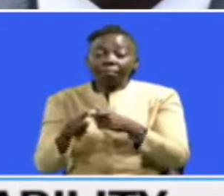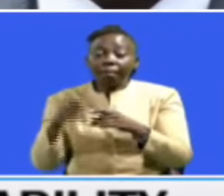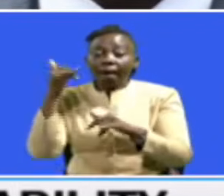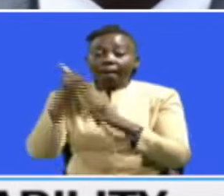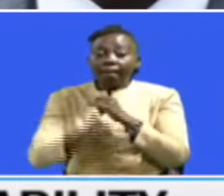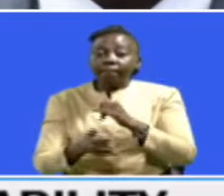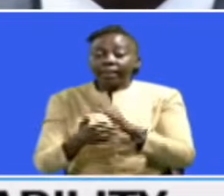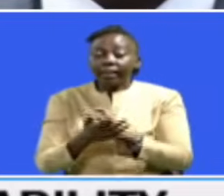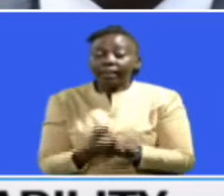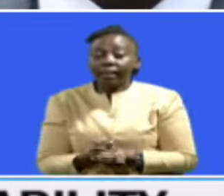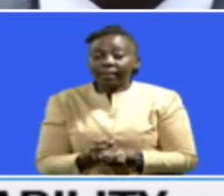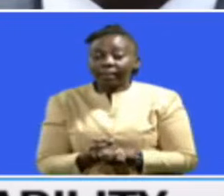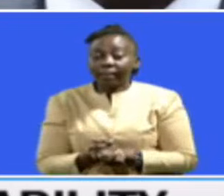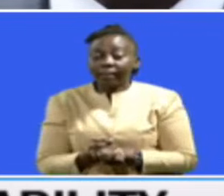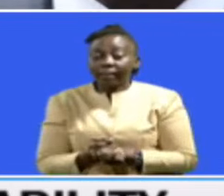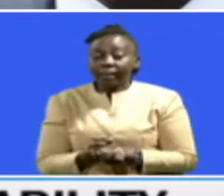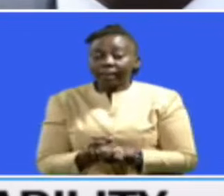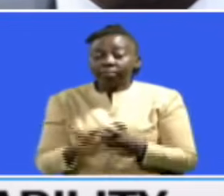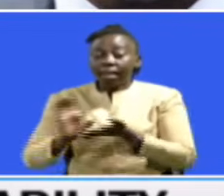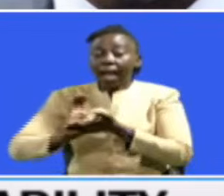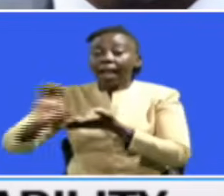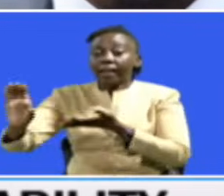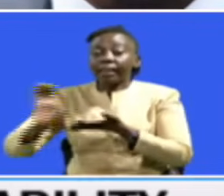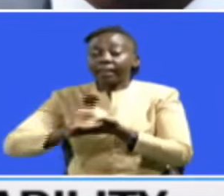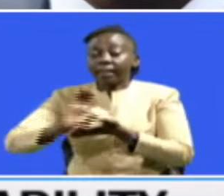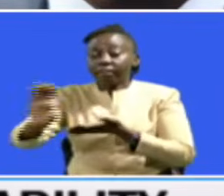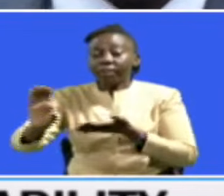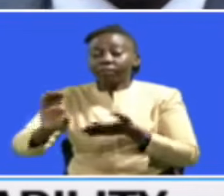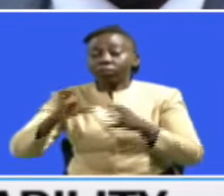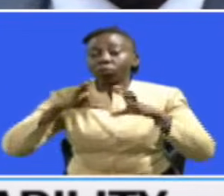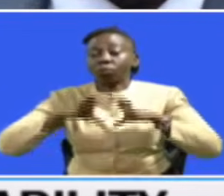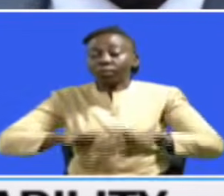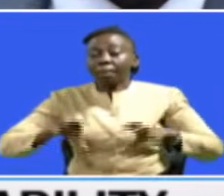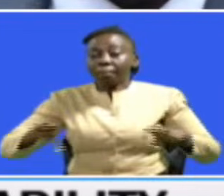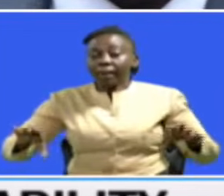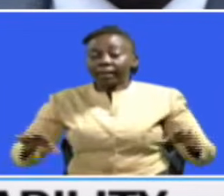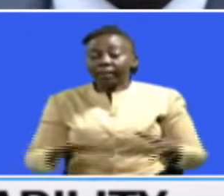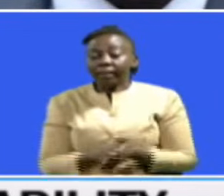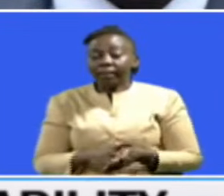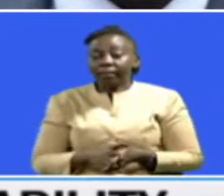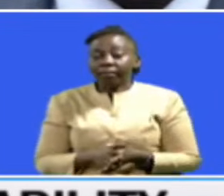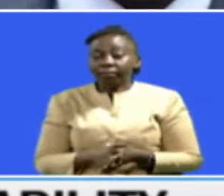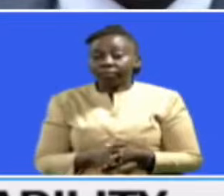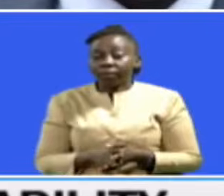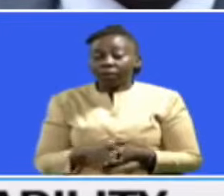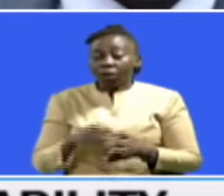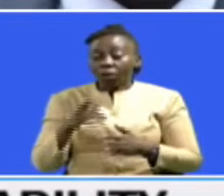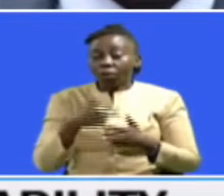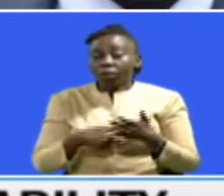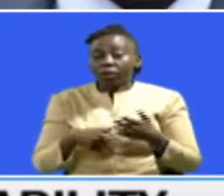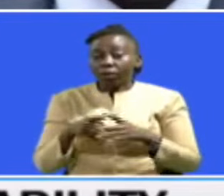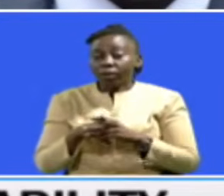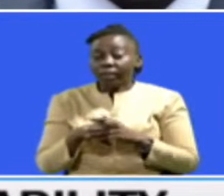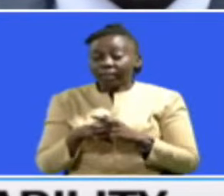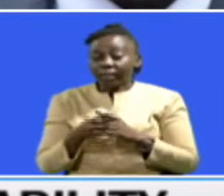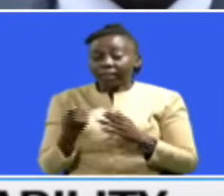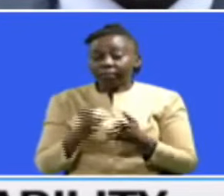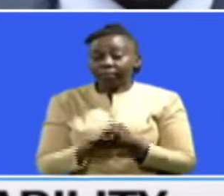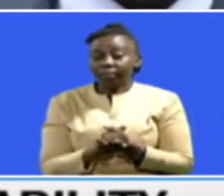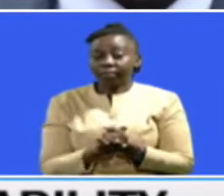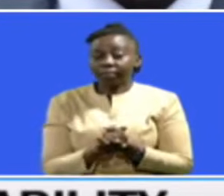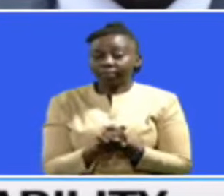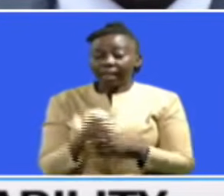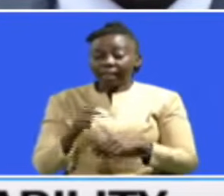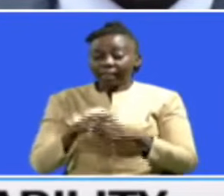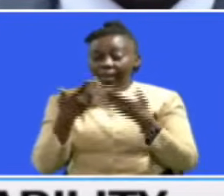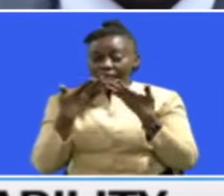finally dispatched to the market. The current rollout will start with the exporters. As soon as we are through with